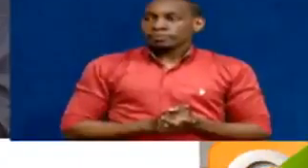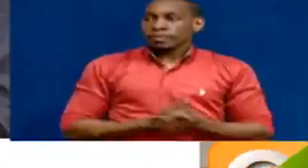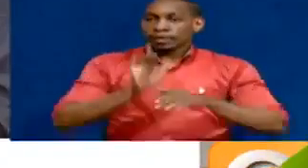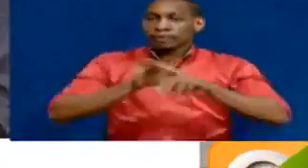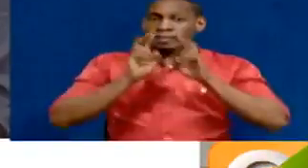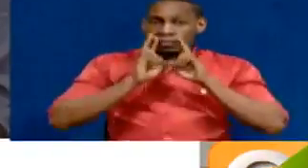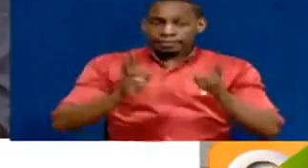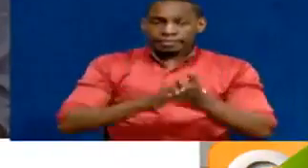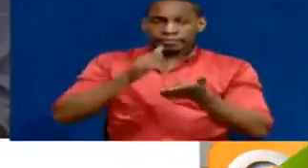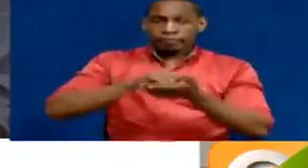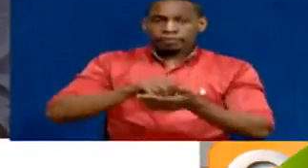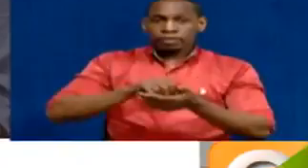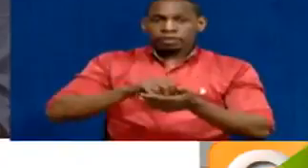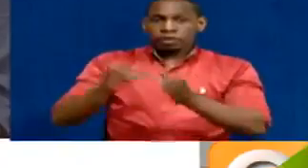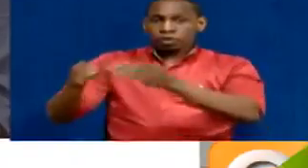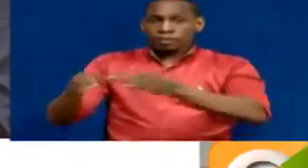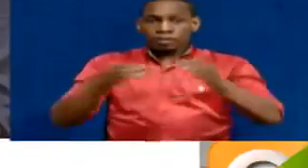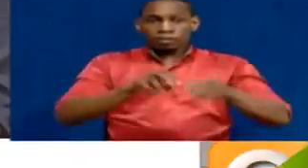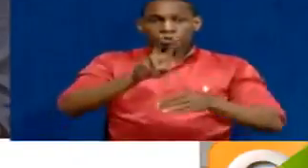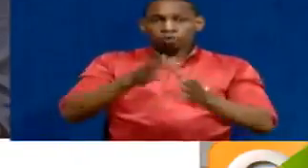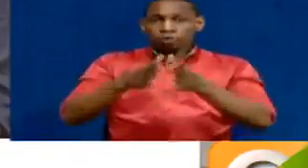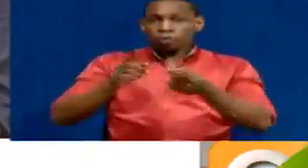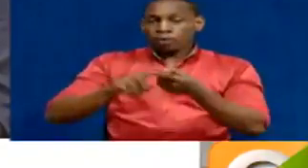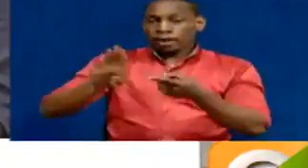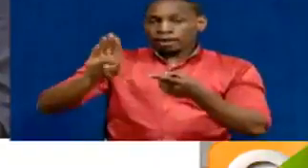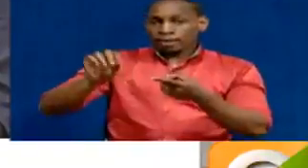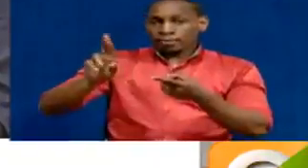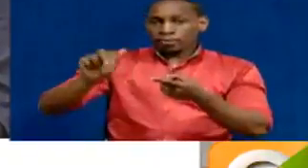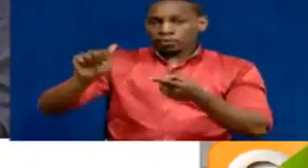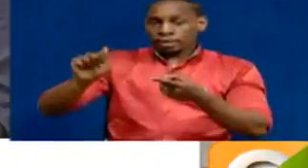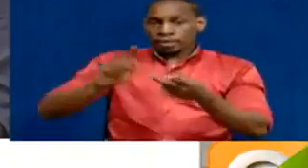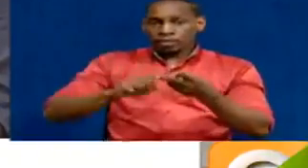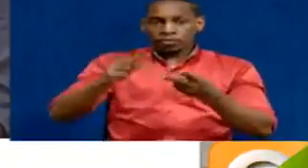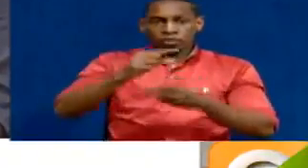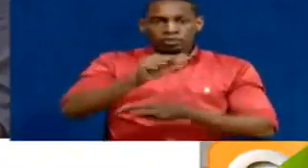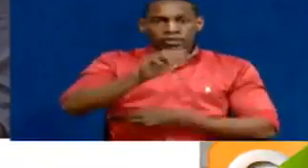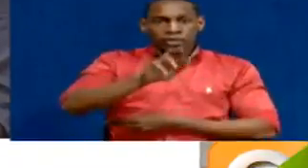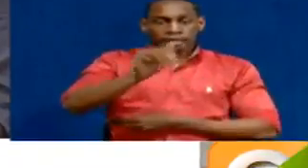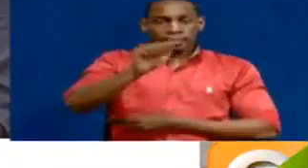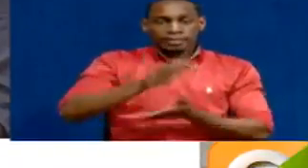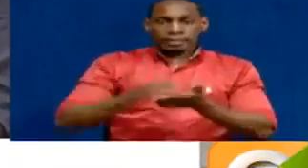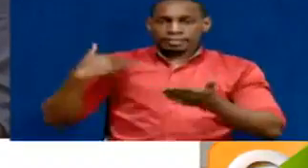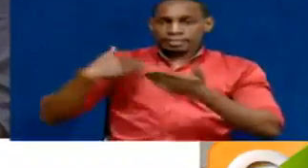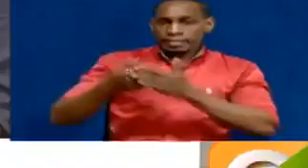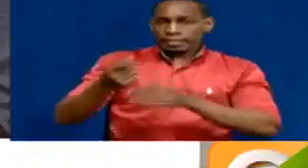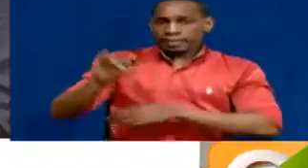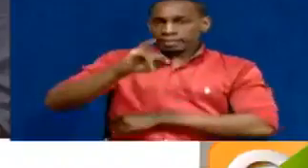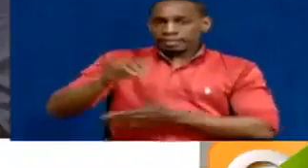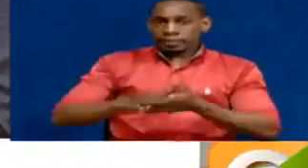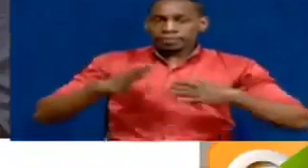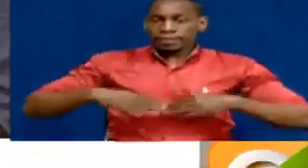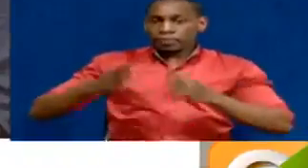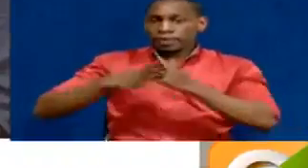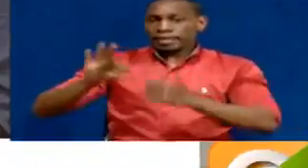unity among two main communities, the Boranas and Gabras. Since January this year, at least 93